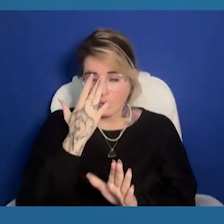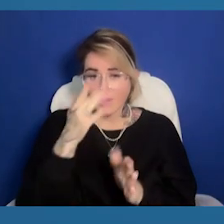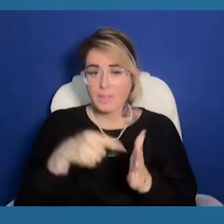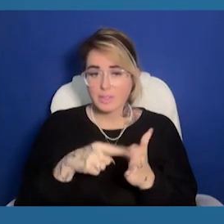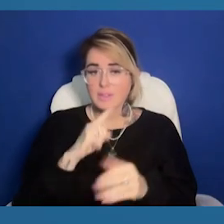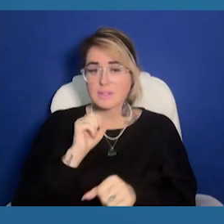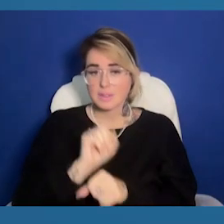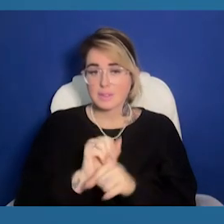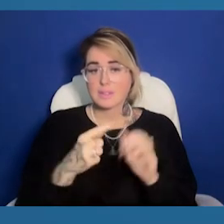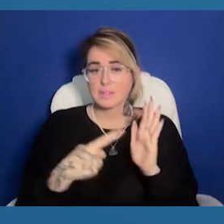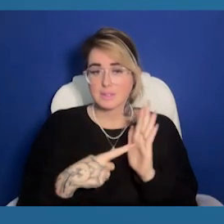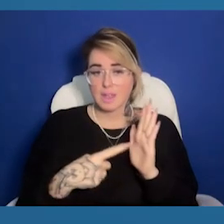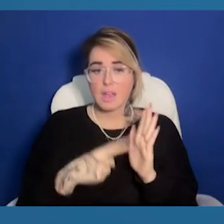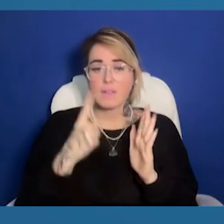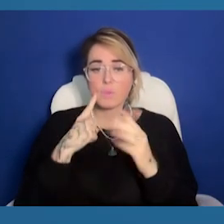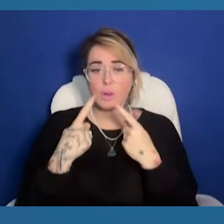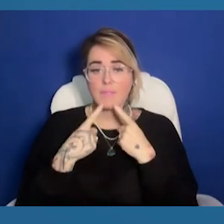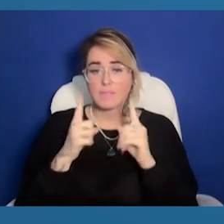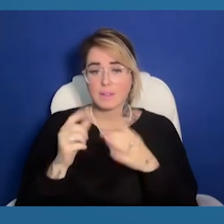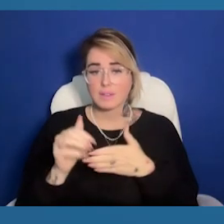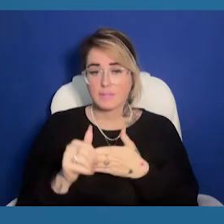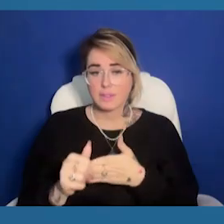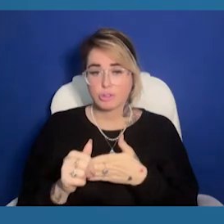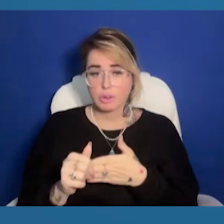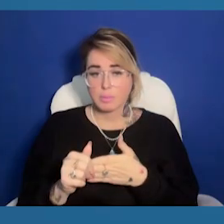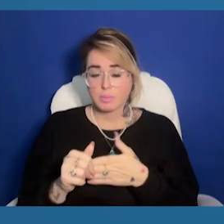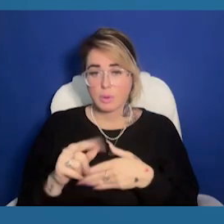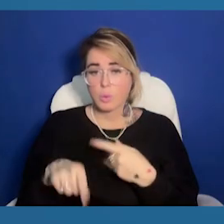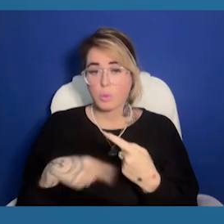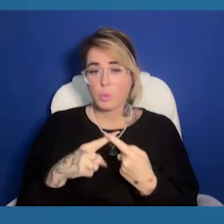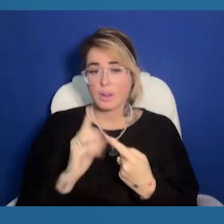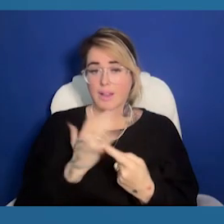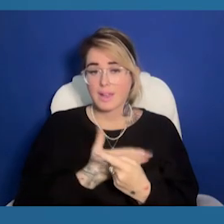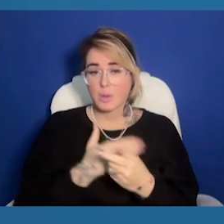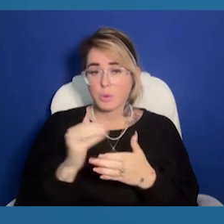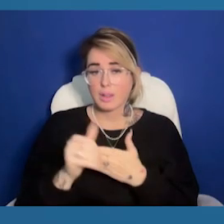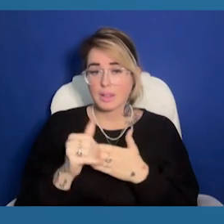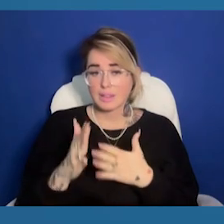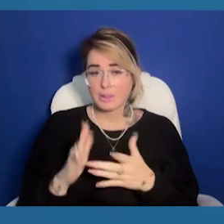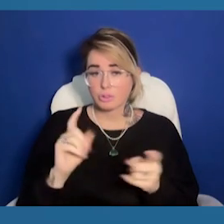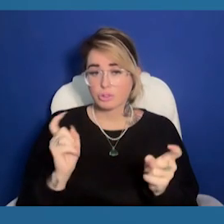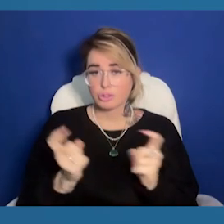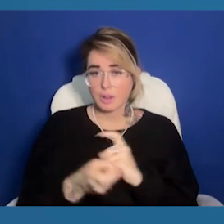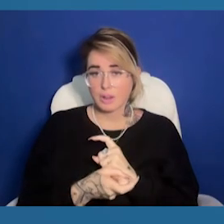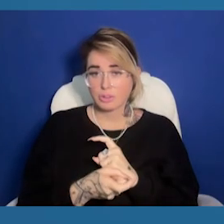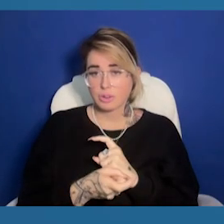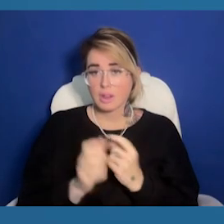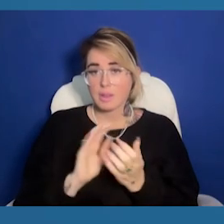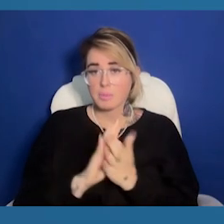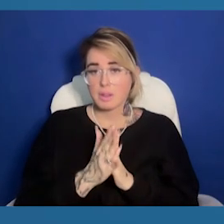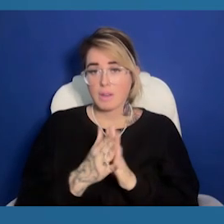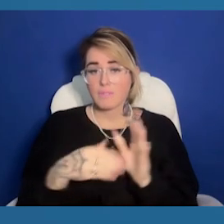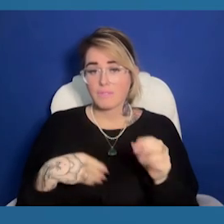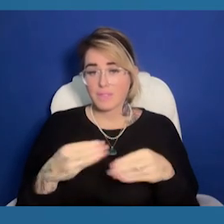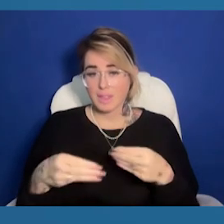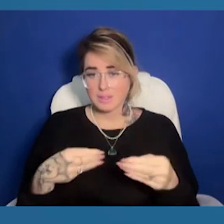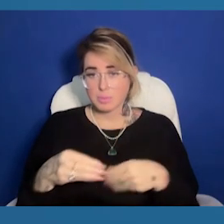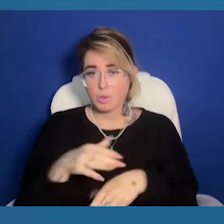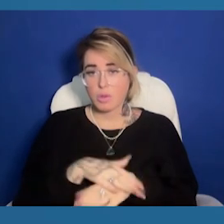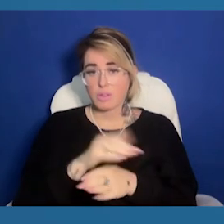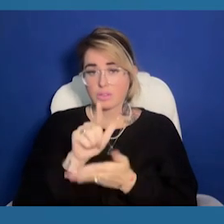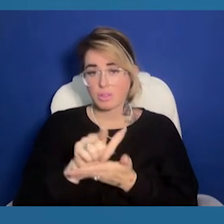of effective leadership when our leaders change and be flexible on the laws of the